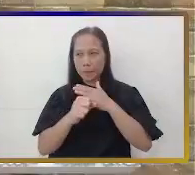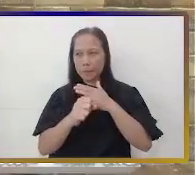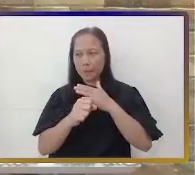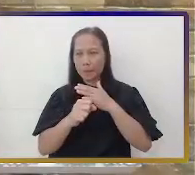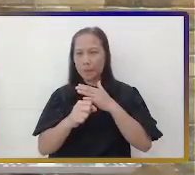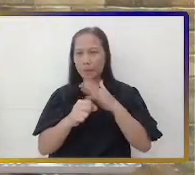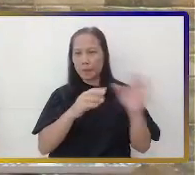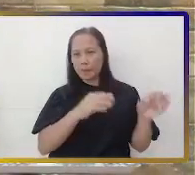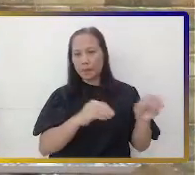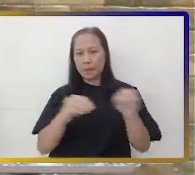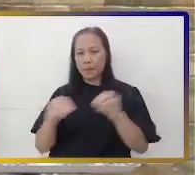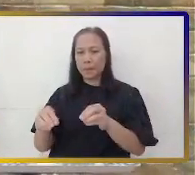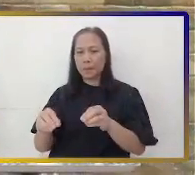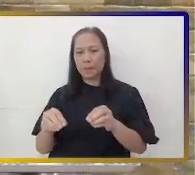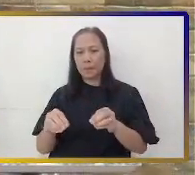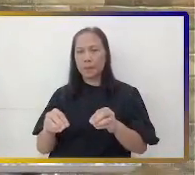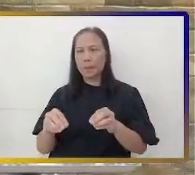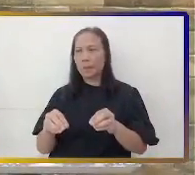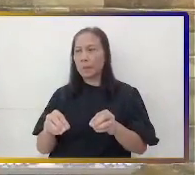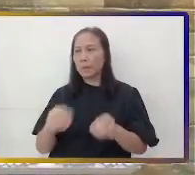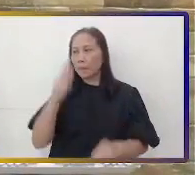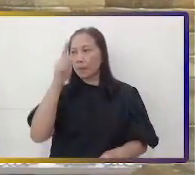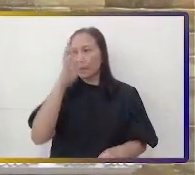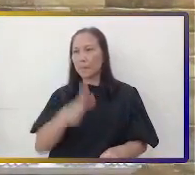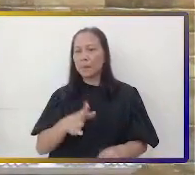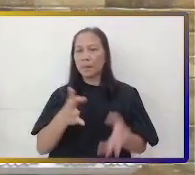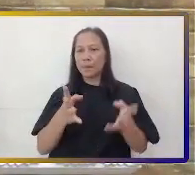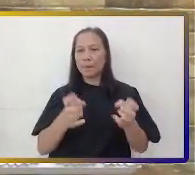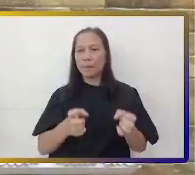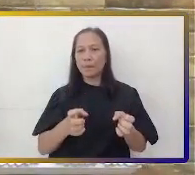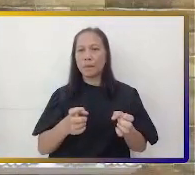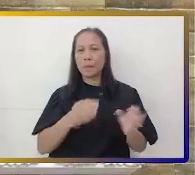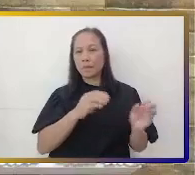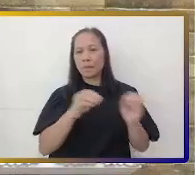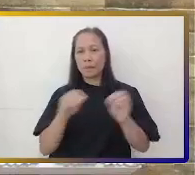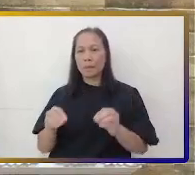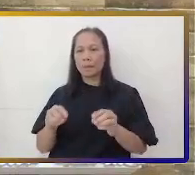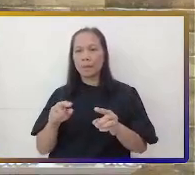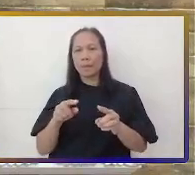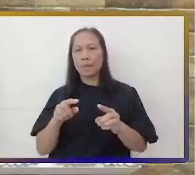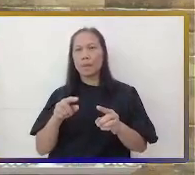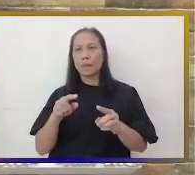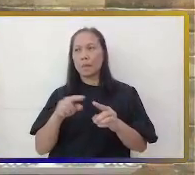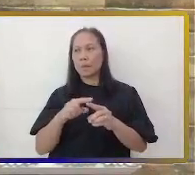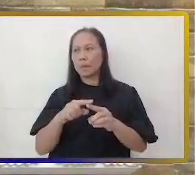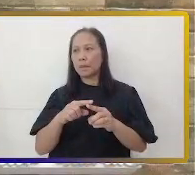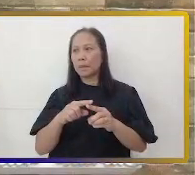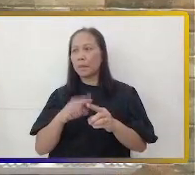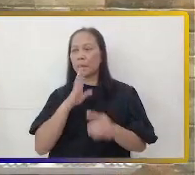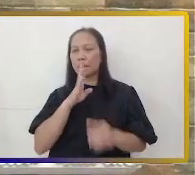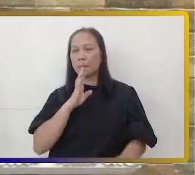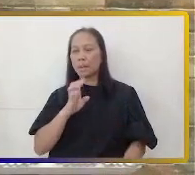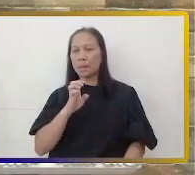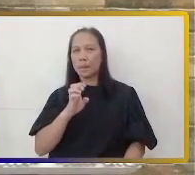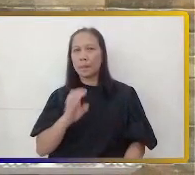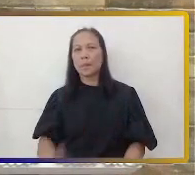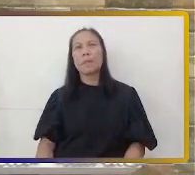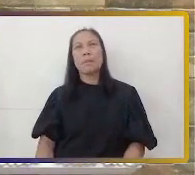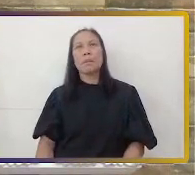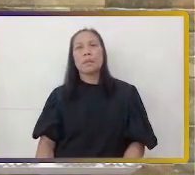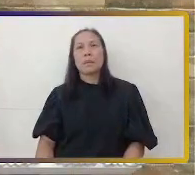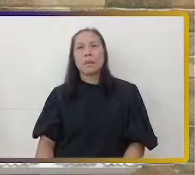God wanted it to be ang paglalagay natin ng pera natin kung saan yan pinlano ng